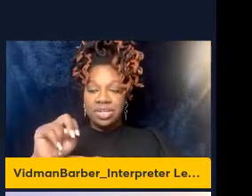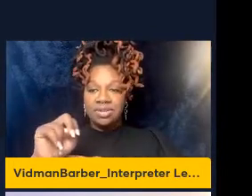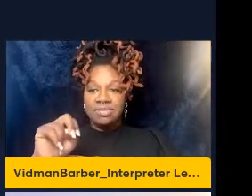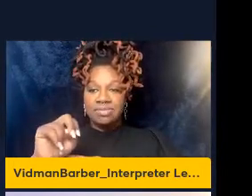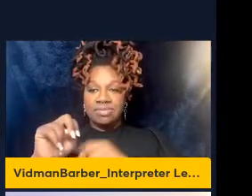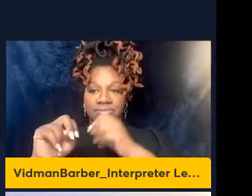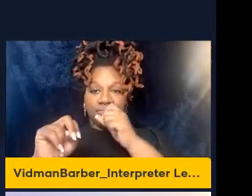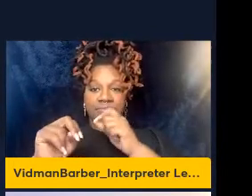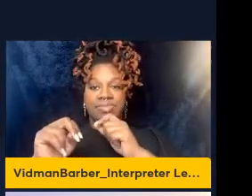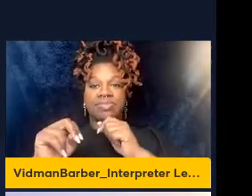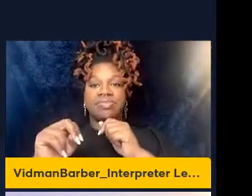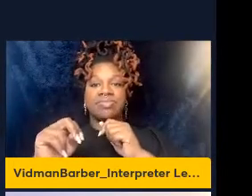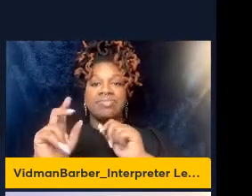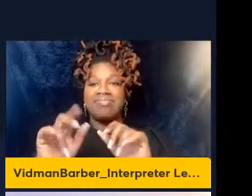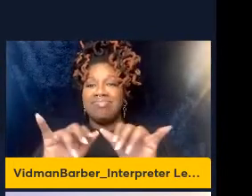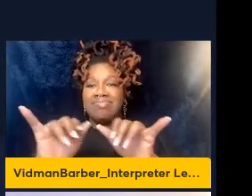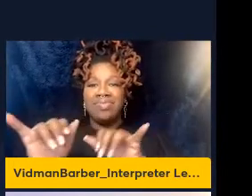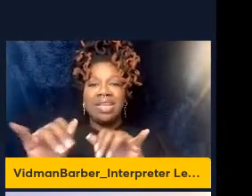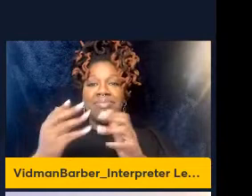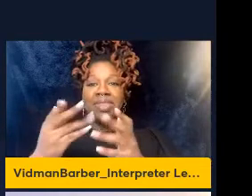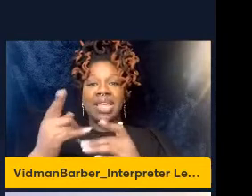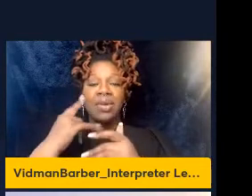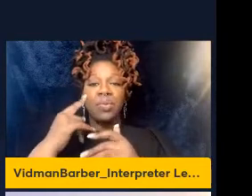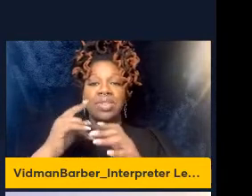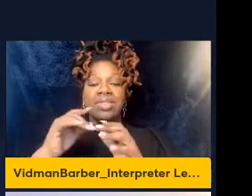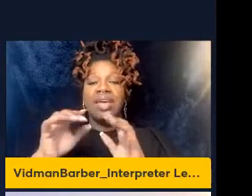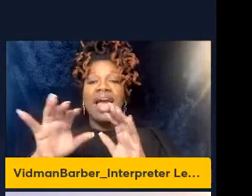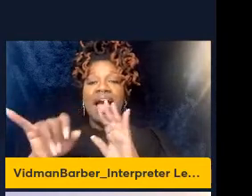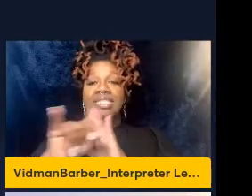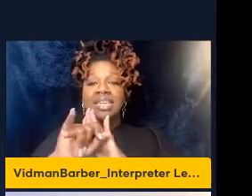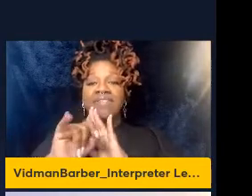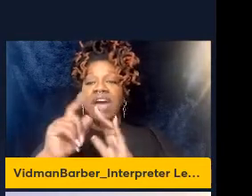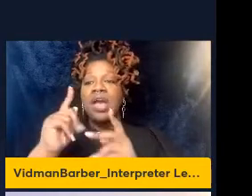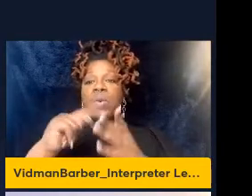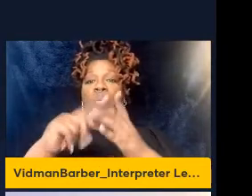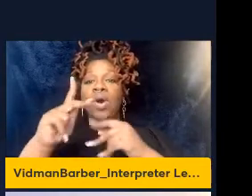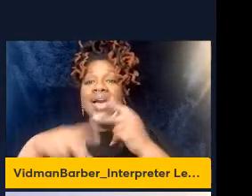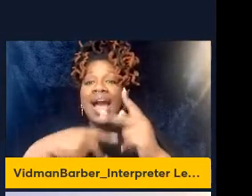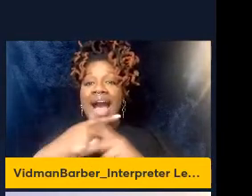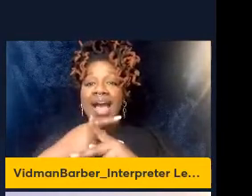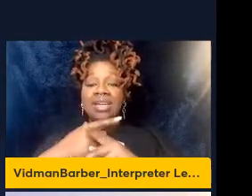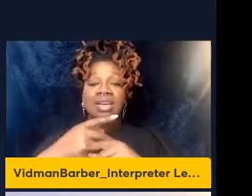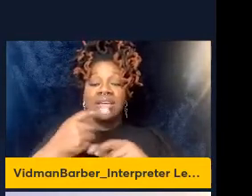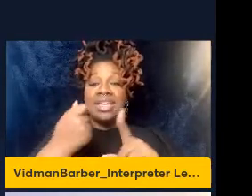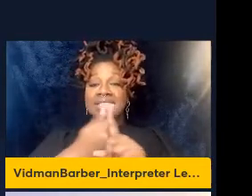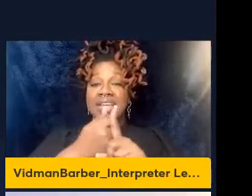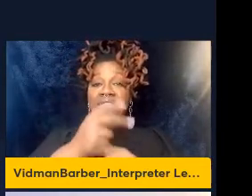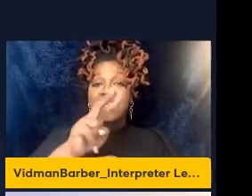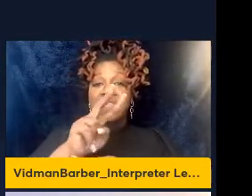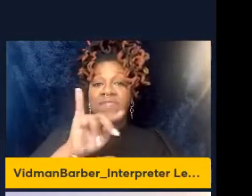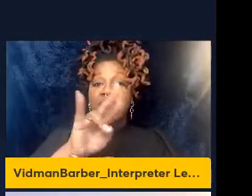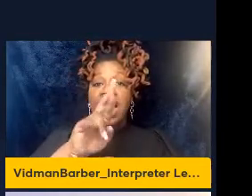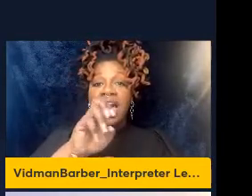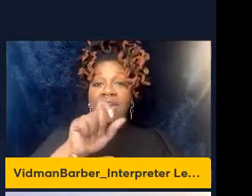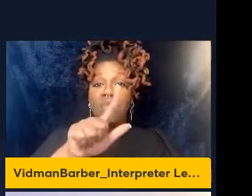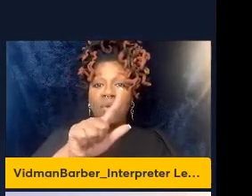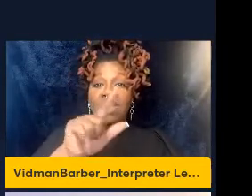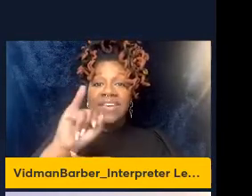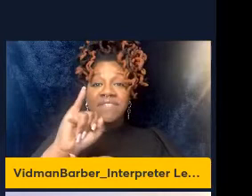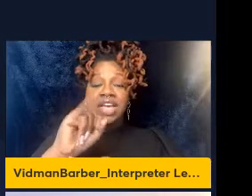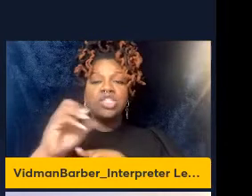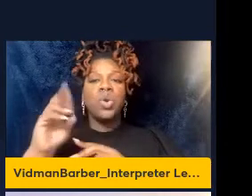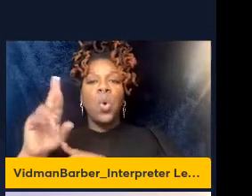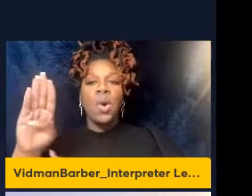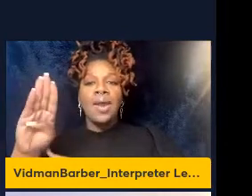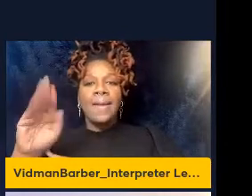infection, determining what type of pathogen is present, whether it's viral or bacterial. Again, there could be consequences if you